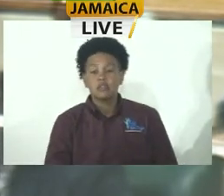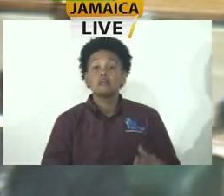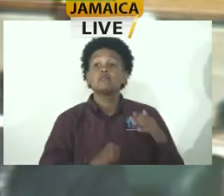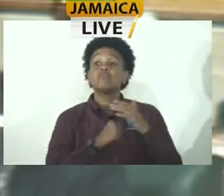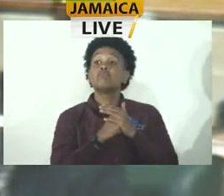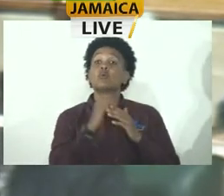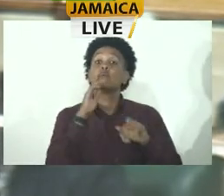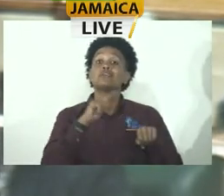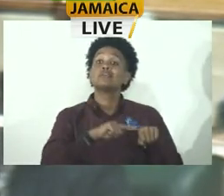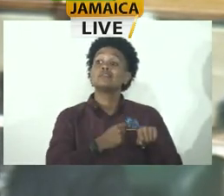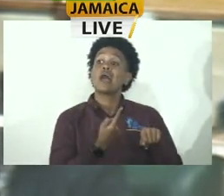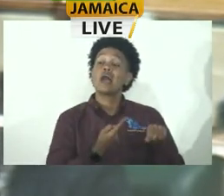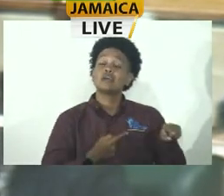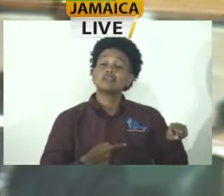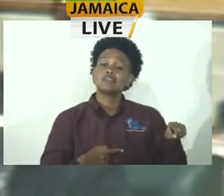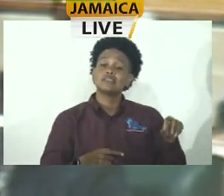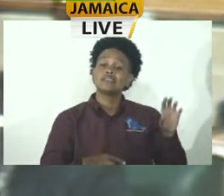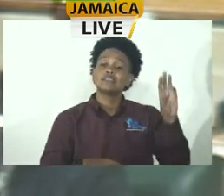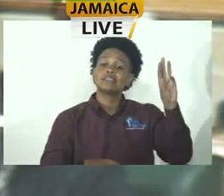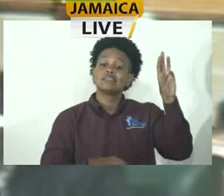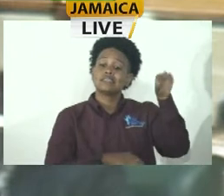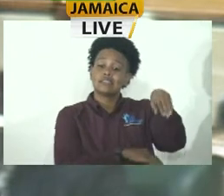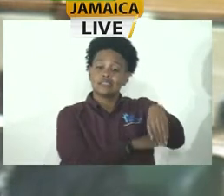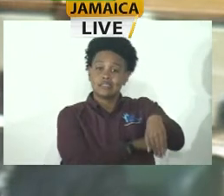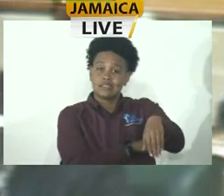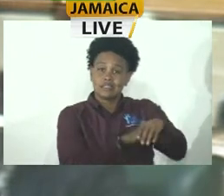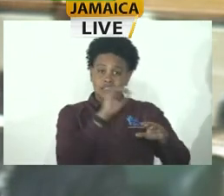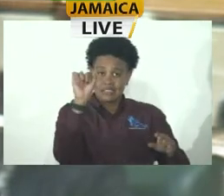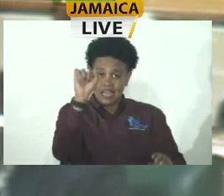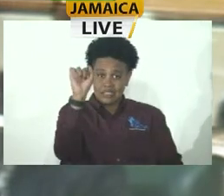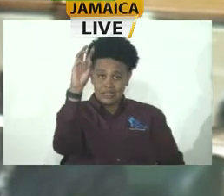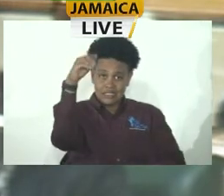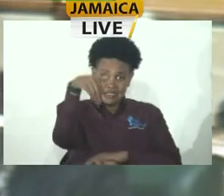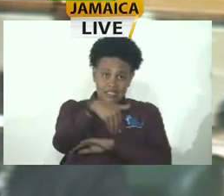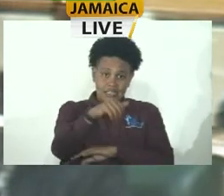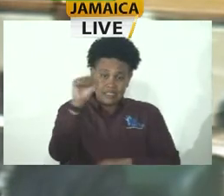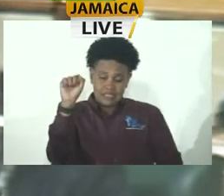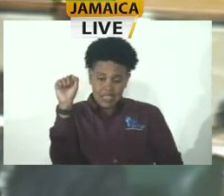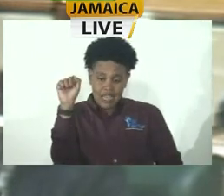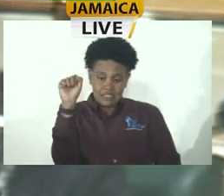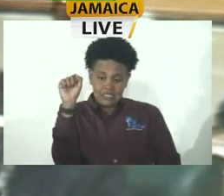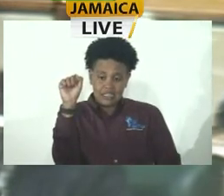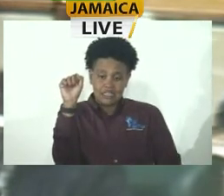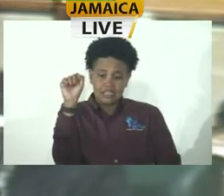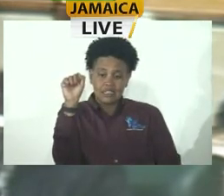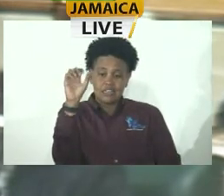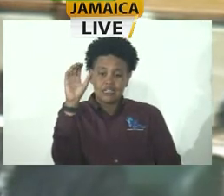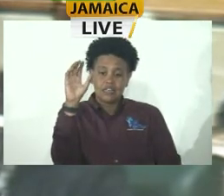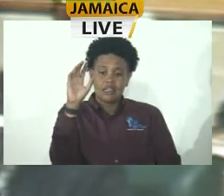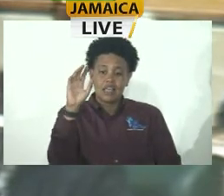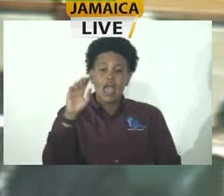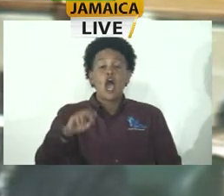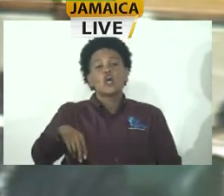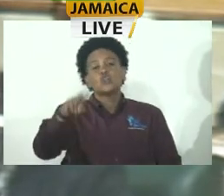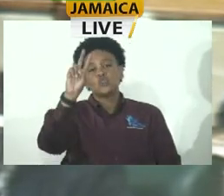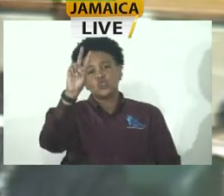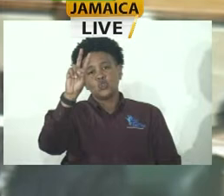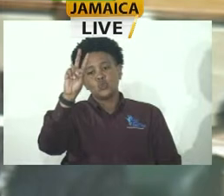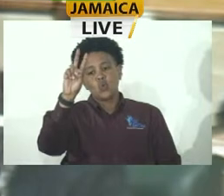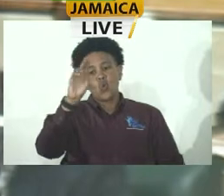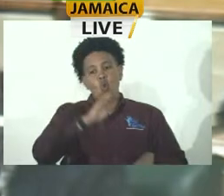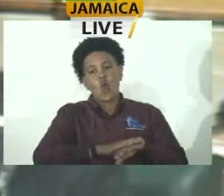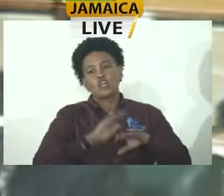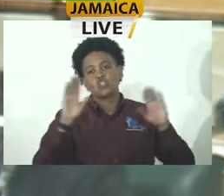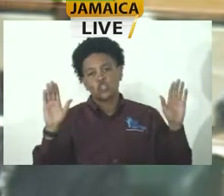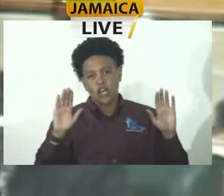now begin on 6 pm on saturday and at 2 p.m on